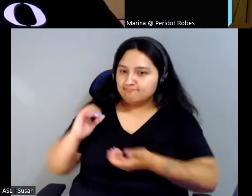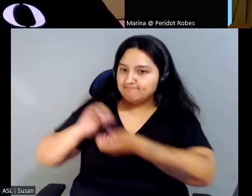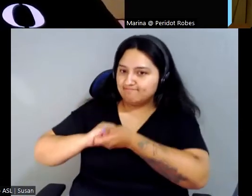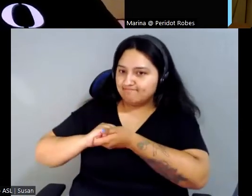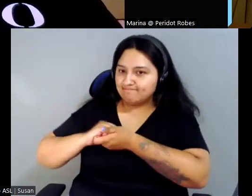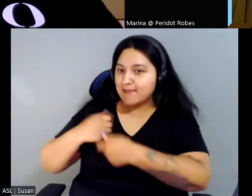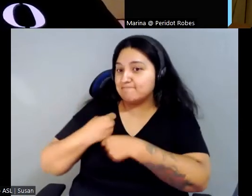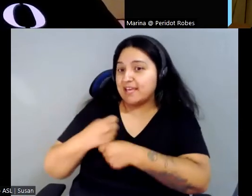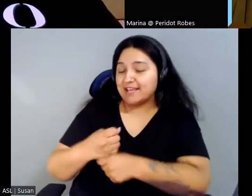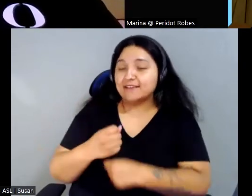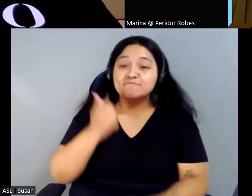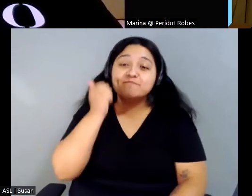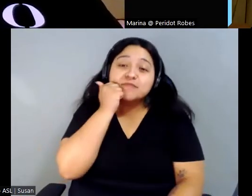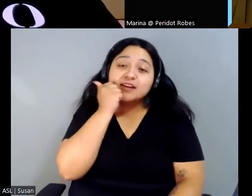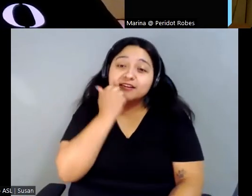together. So,